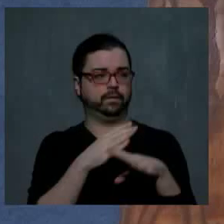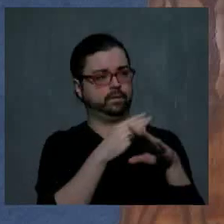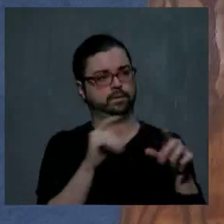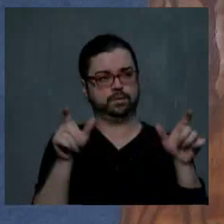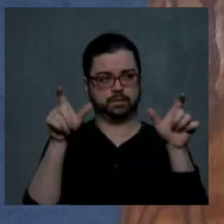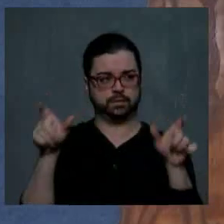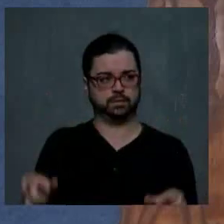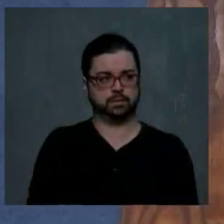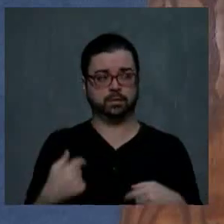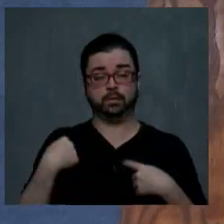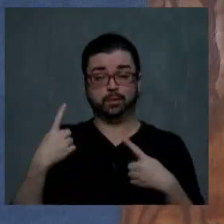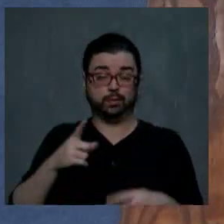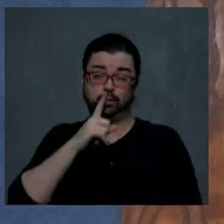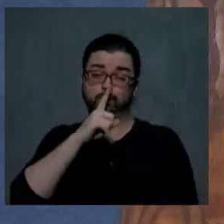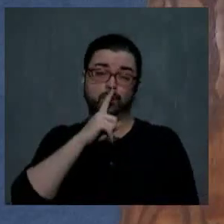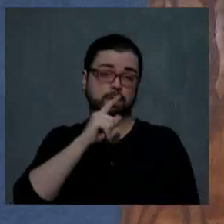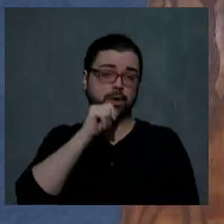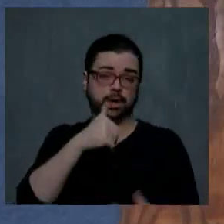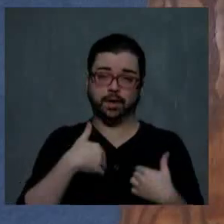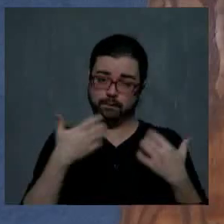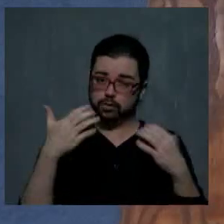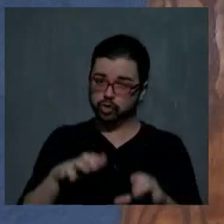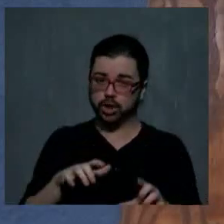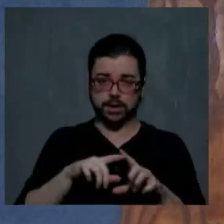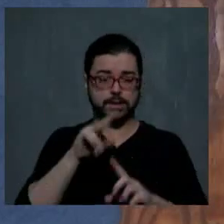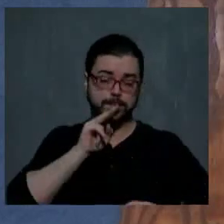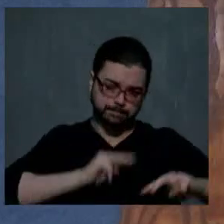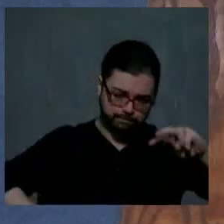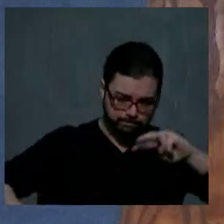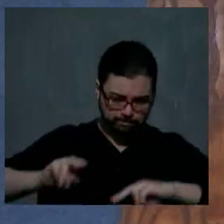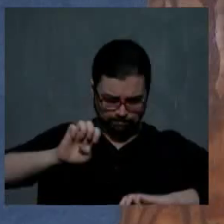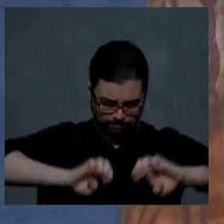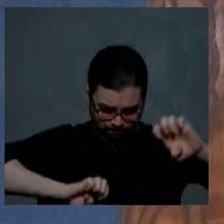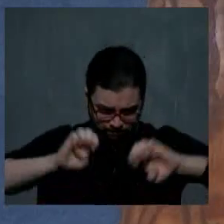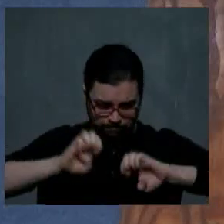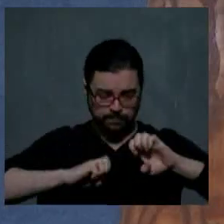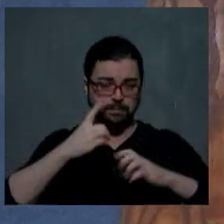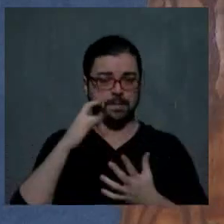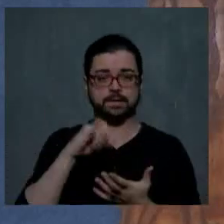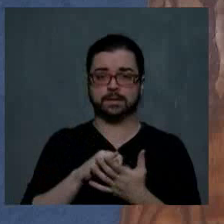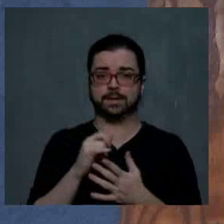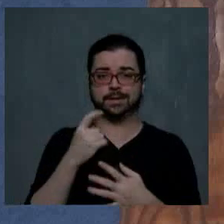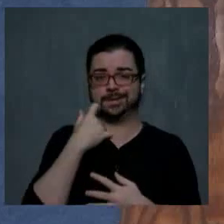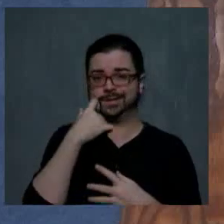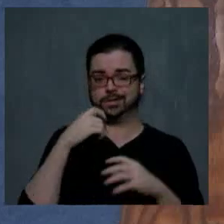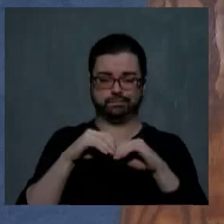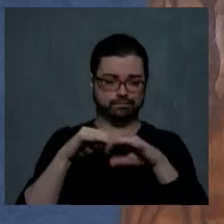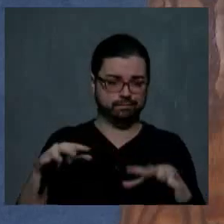not had chance really to look at their proposal. It did not get out until just 2 days ago.